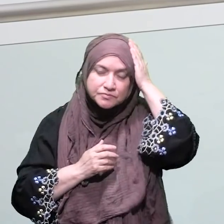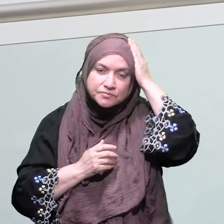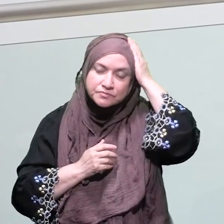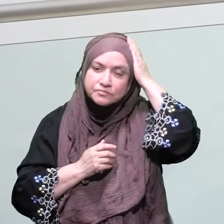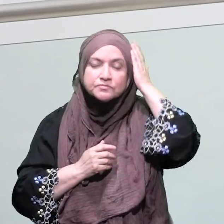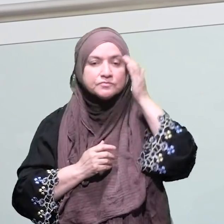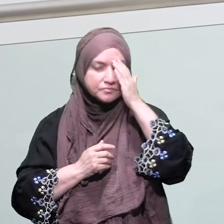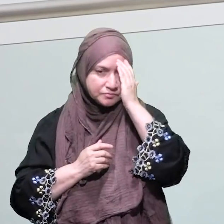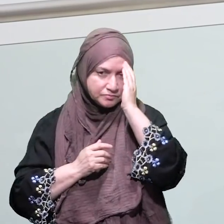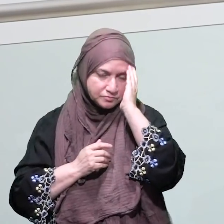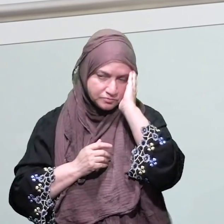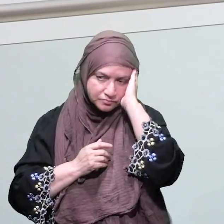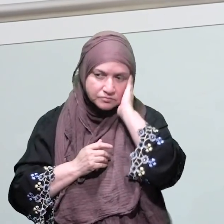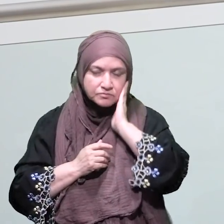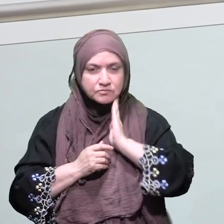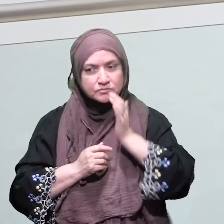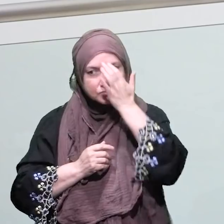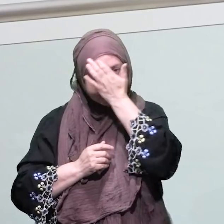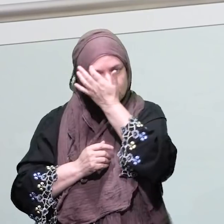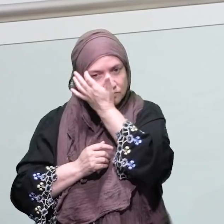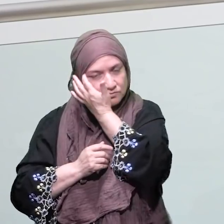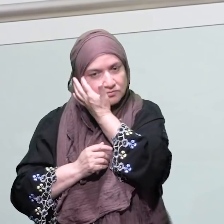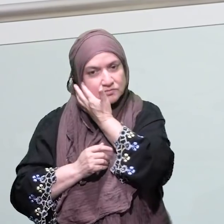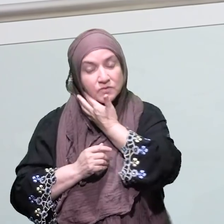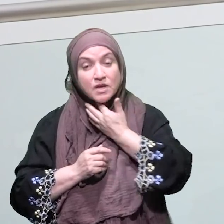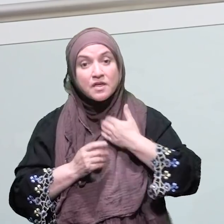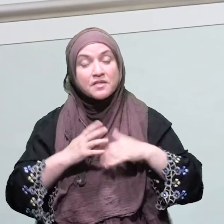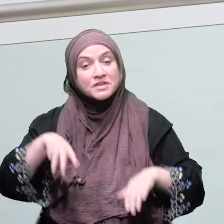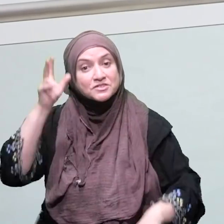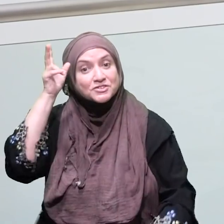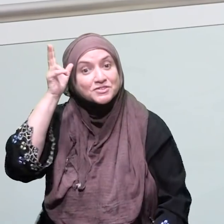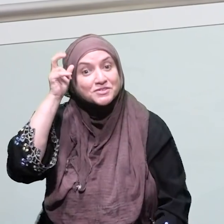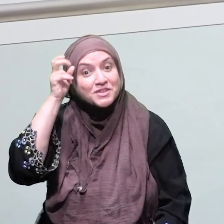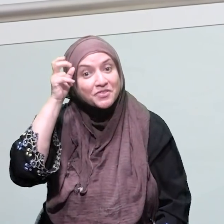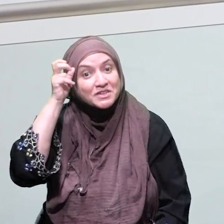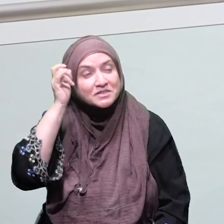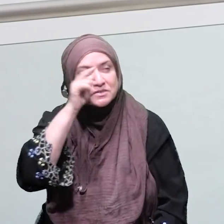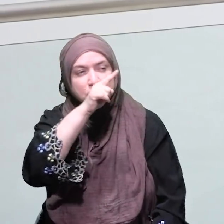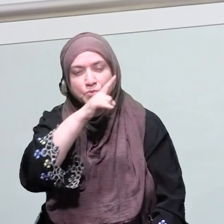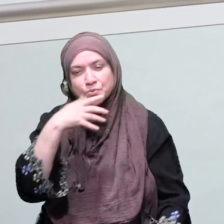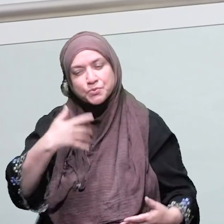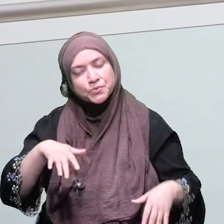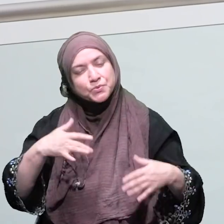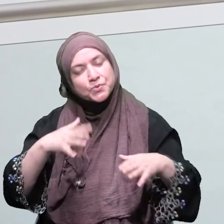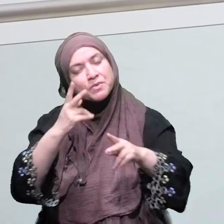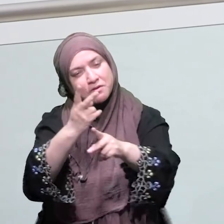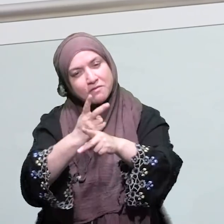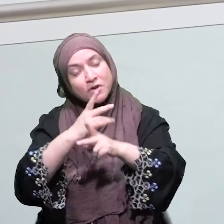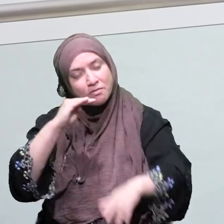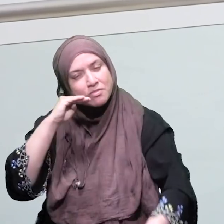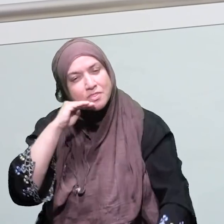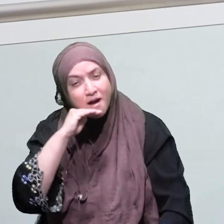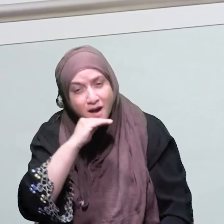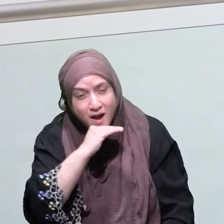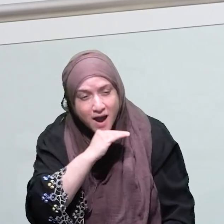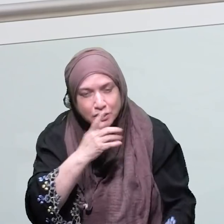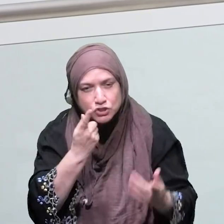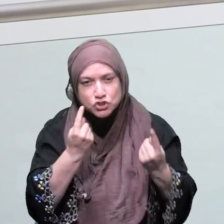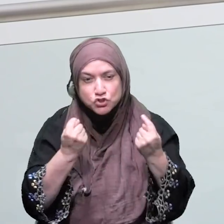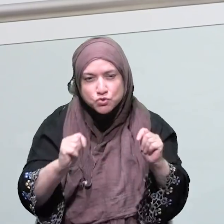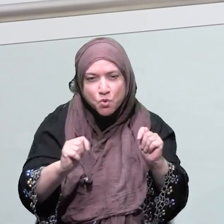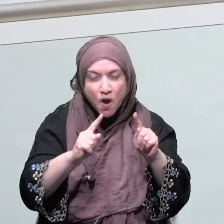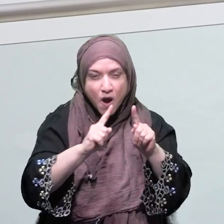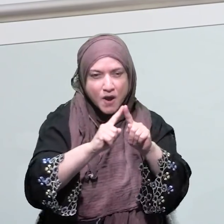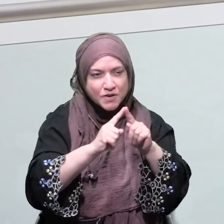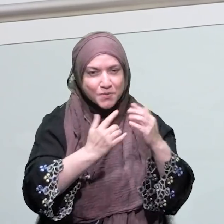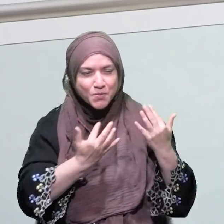verily, Shaytan is lying overweight over the heart of the child of Adam. He's waiting right over your